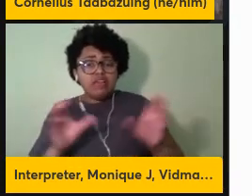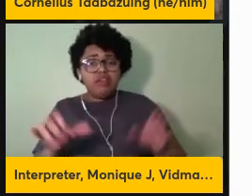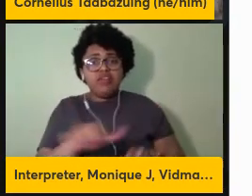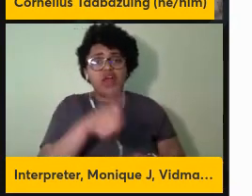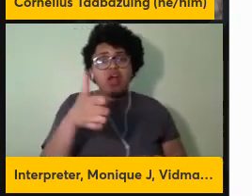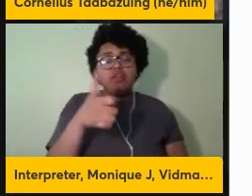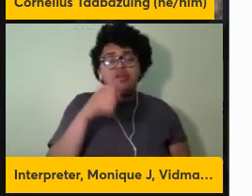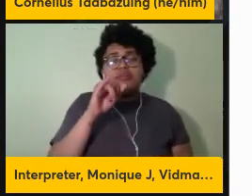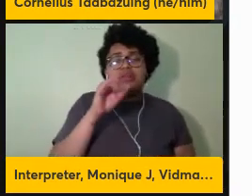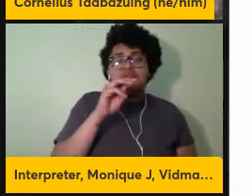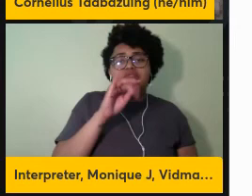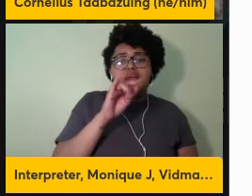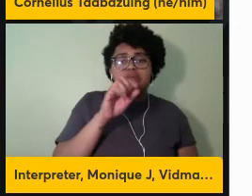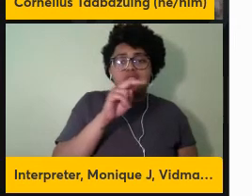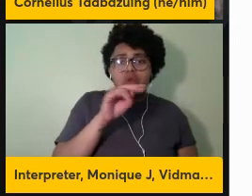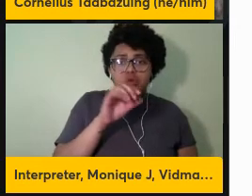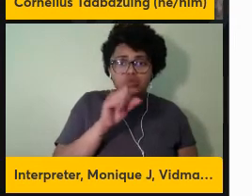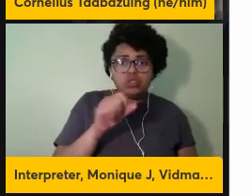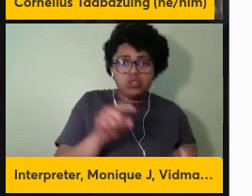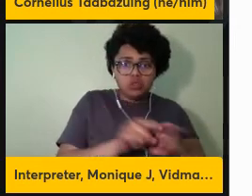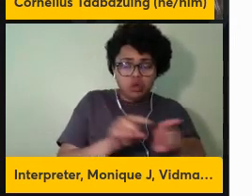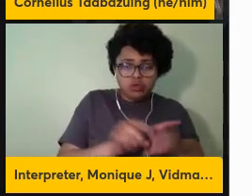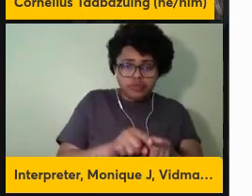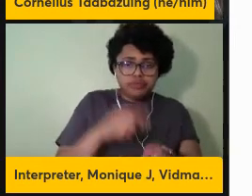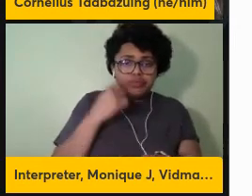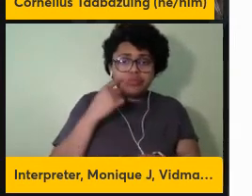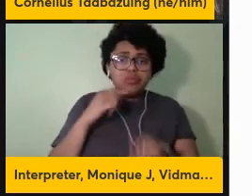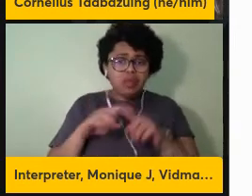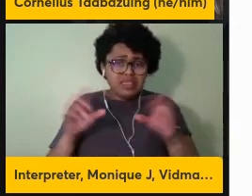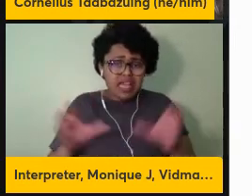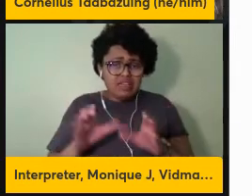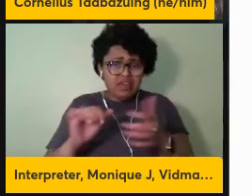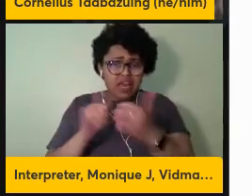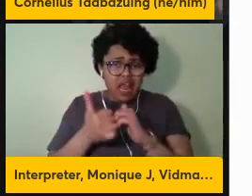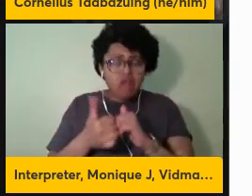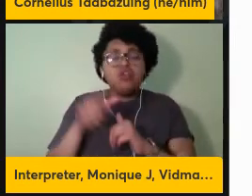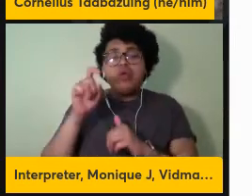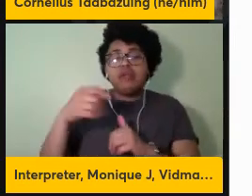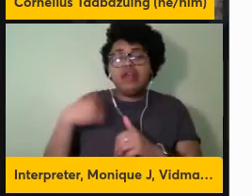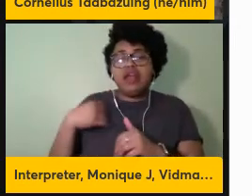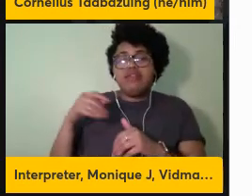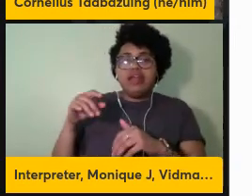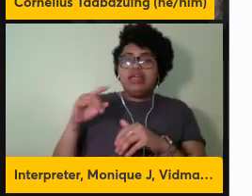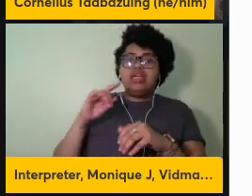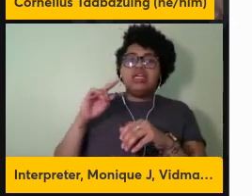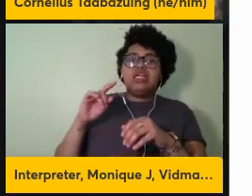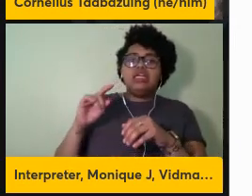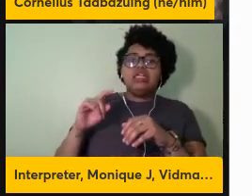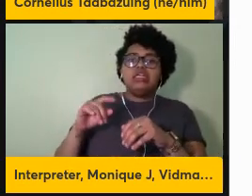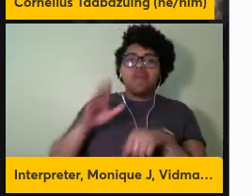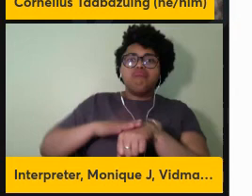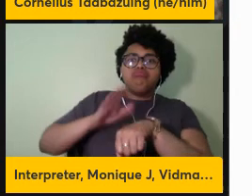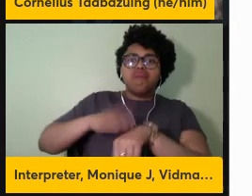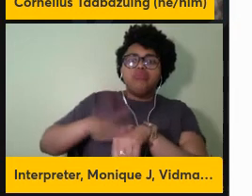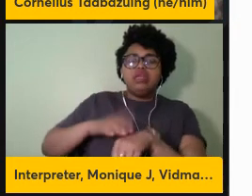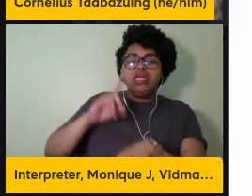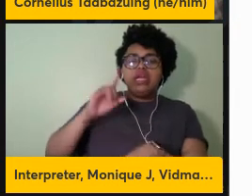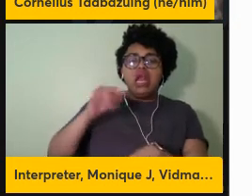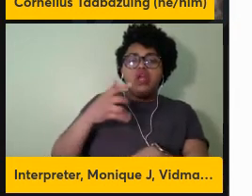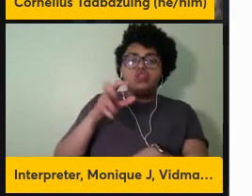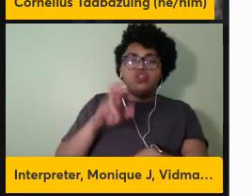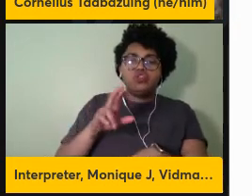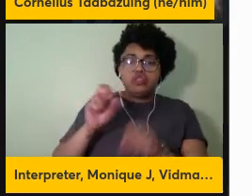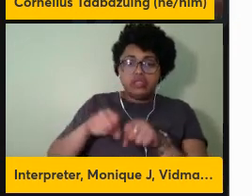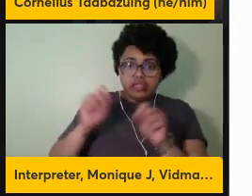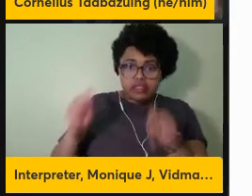way that canonical inflammasomes are generally activated is that you have to have a danger signal that makes it inside the cytoplasm. Once